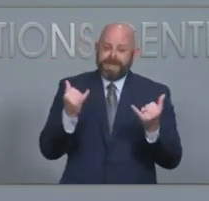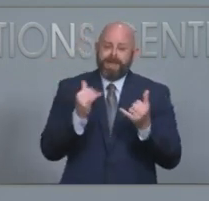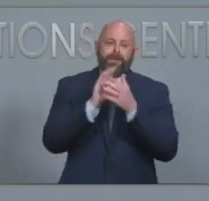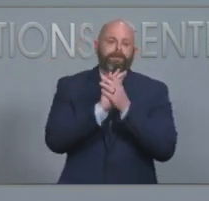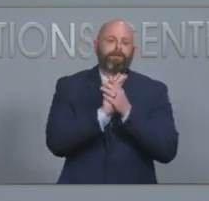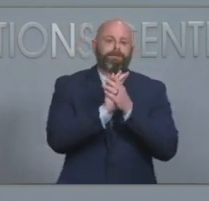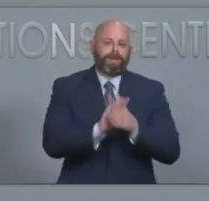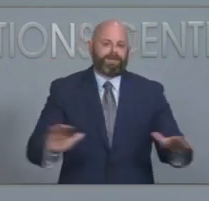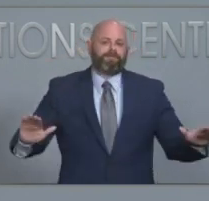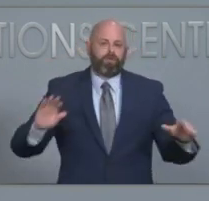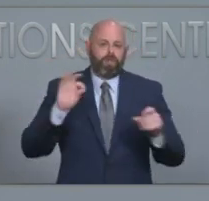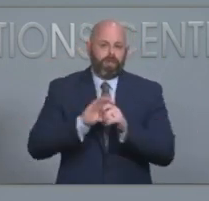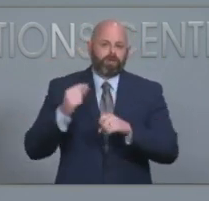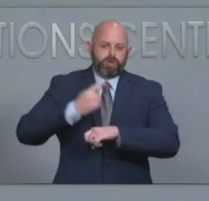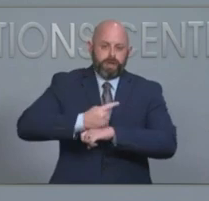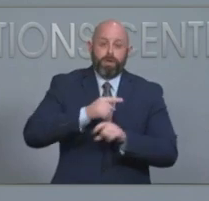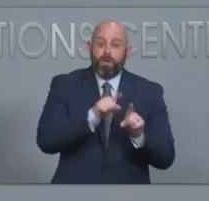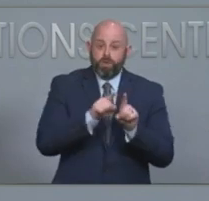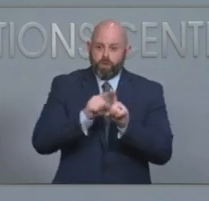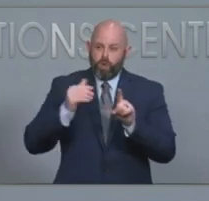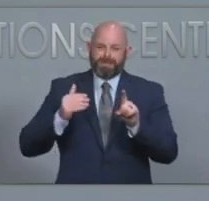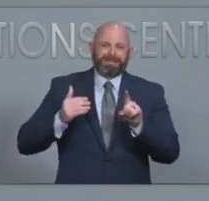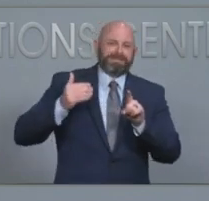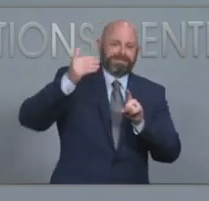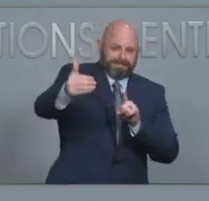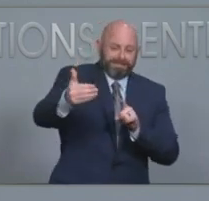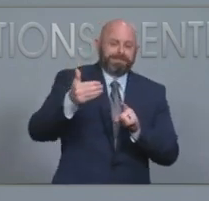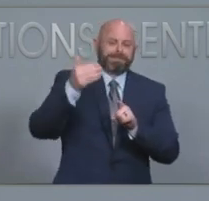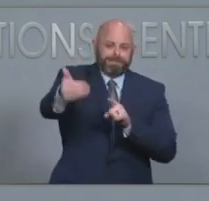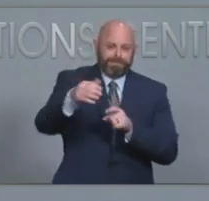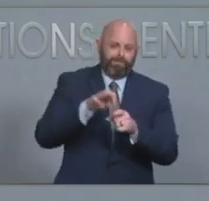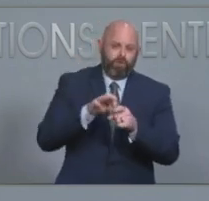today and in the months ahead.